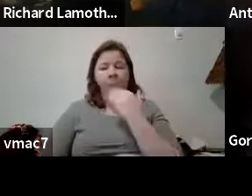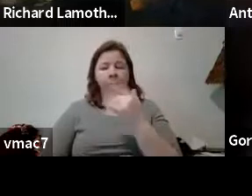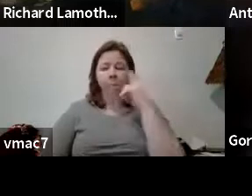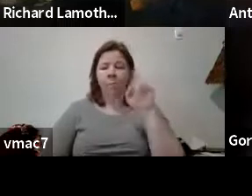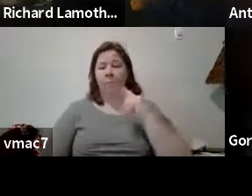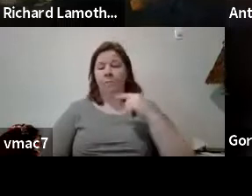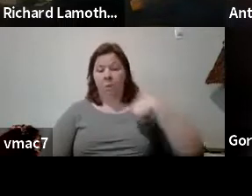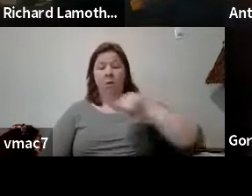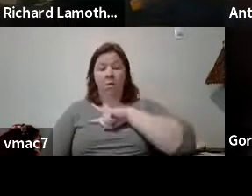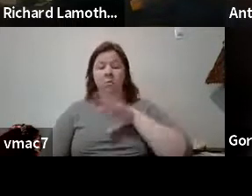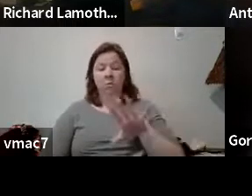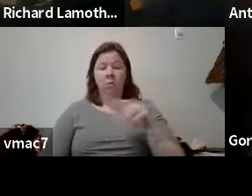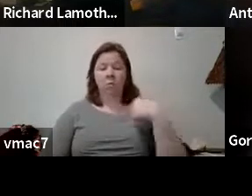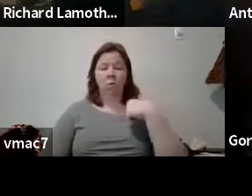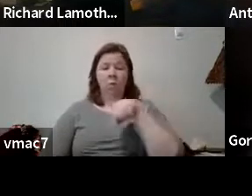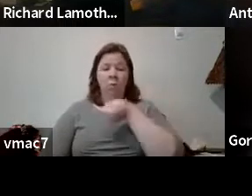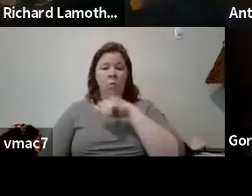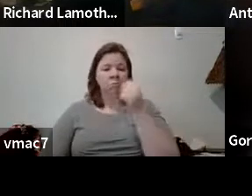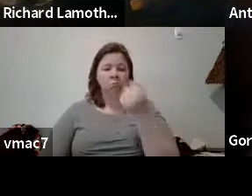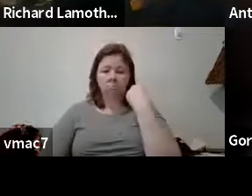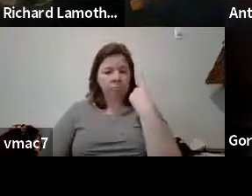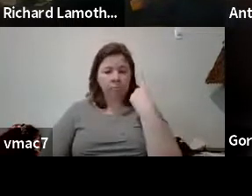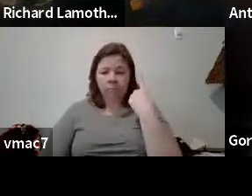us. We don't understand